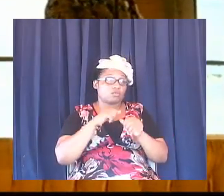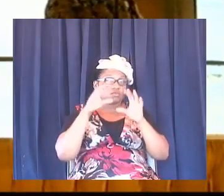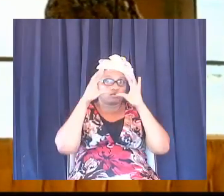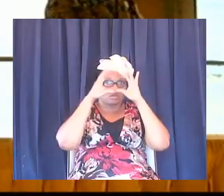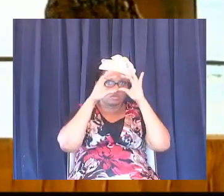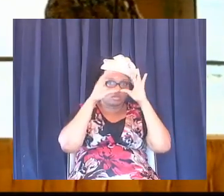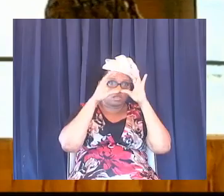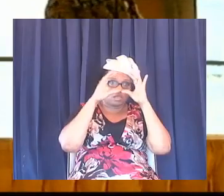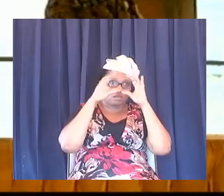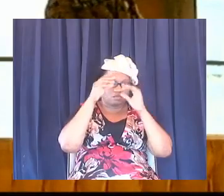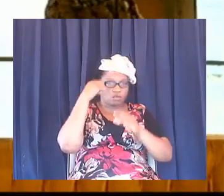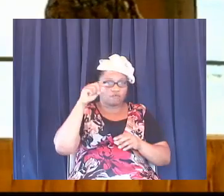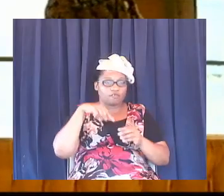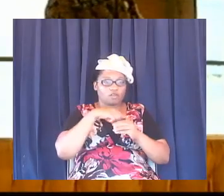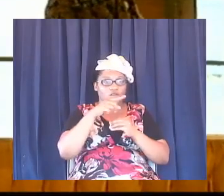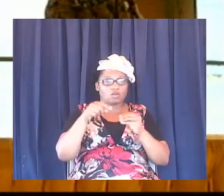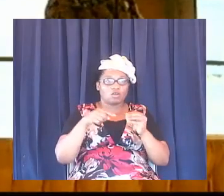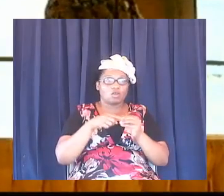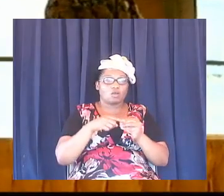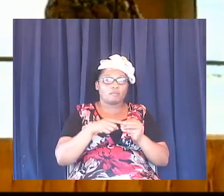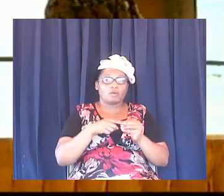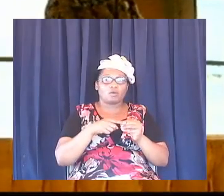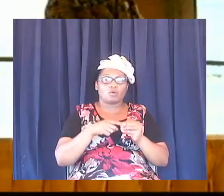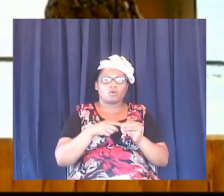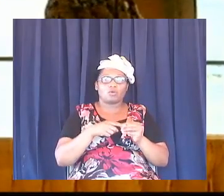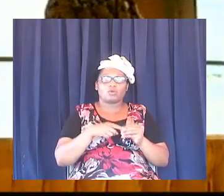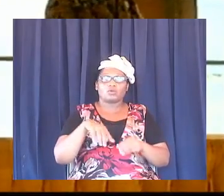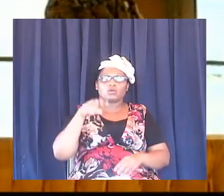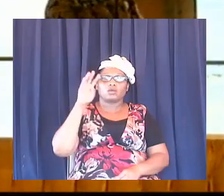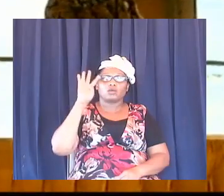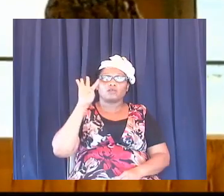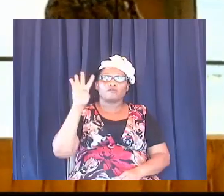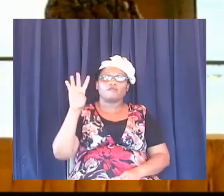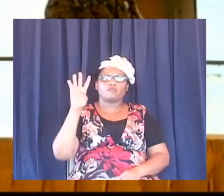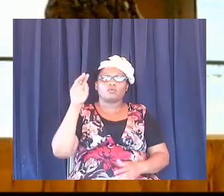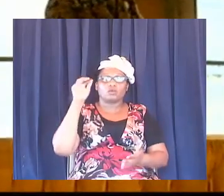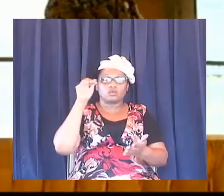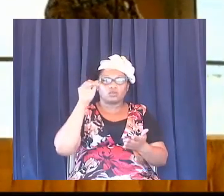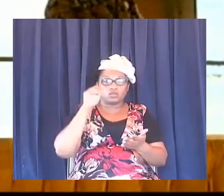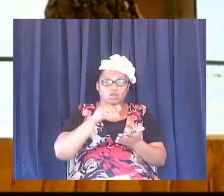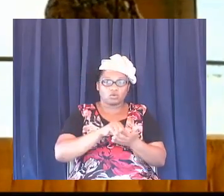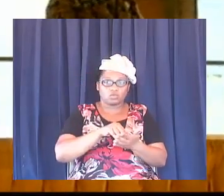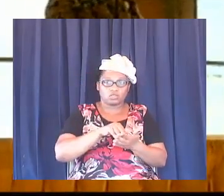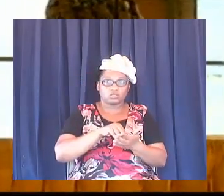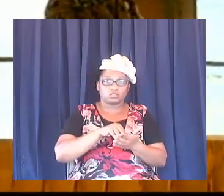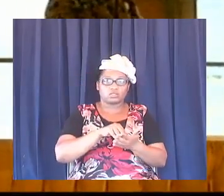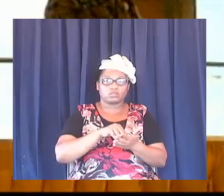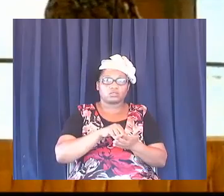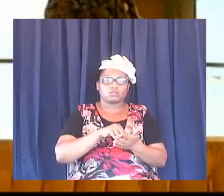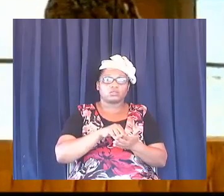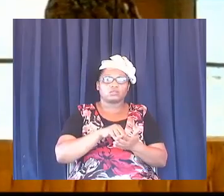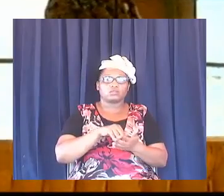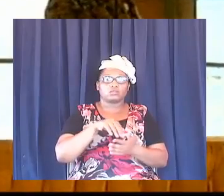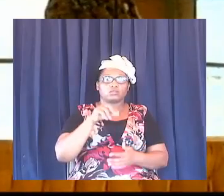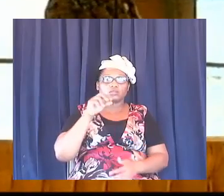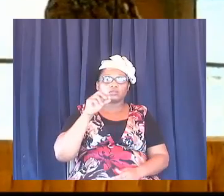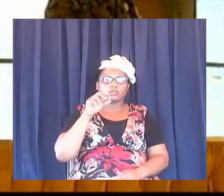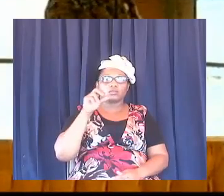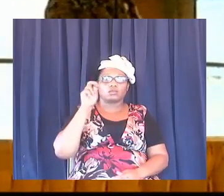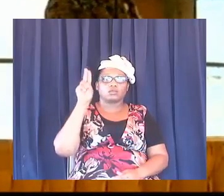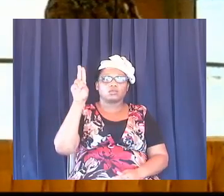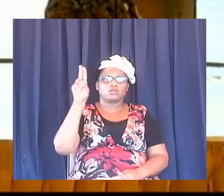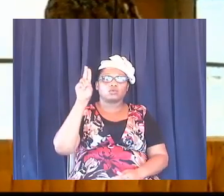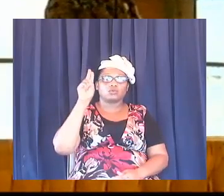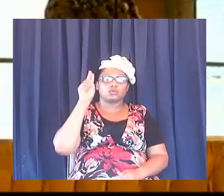And, yes, not 4,000 Jamaican dollars, but 4,000. If it was 4,000